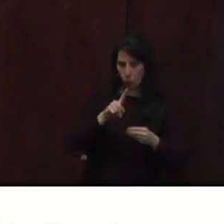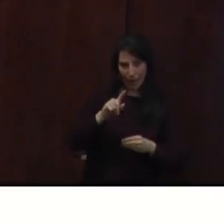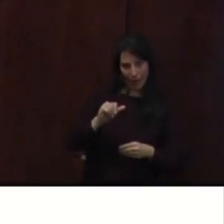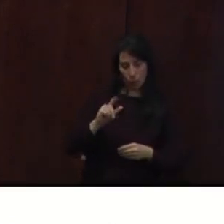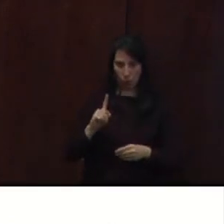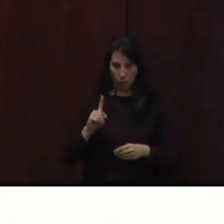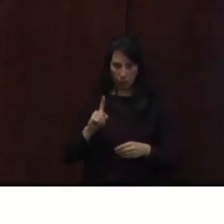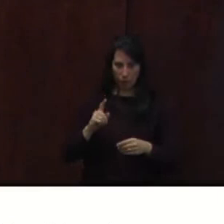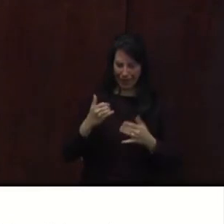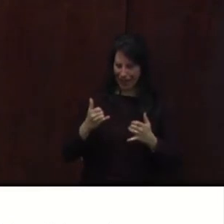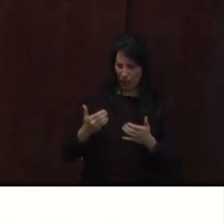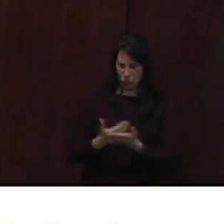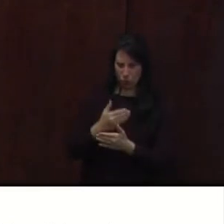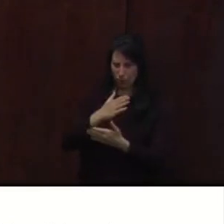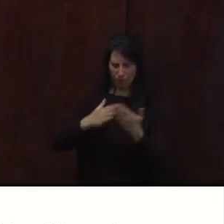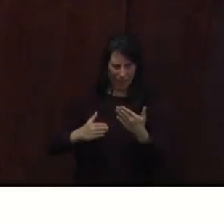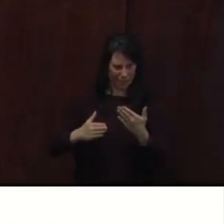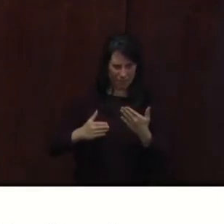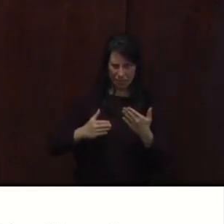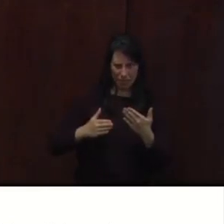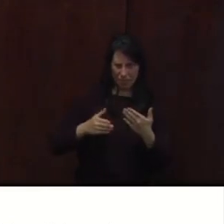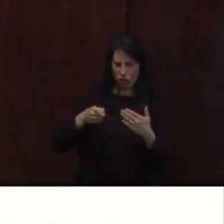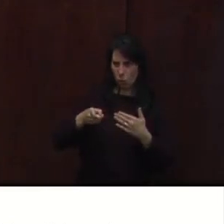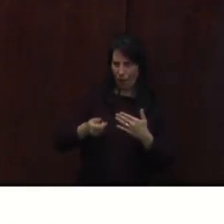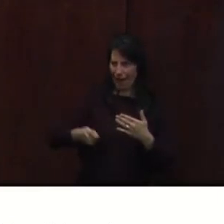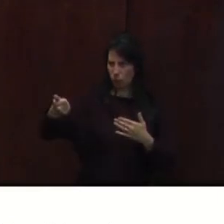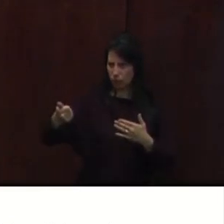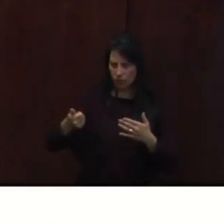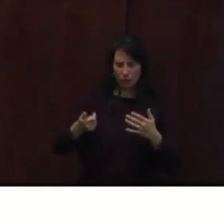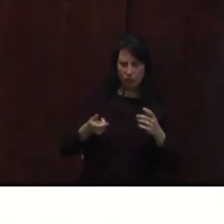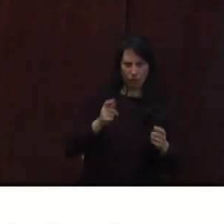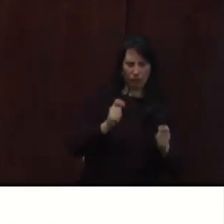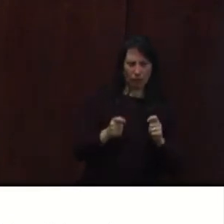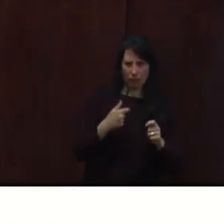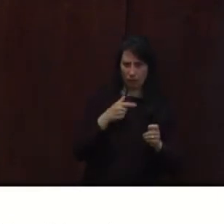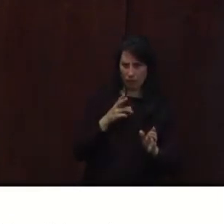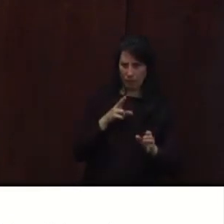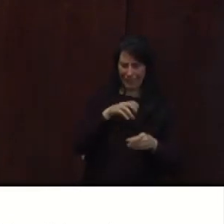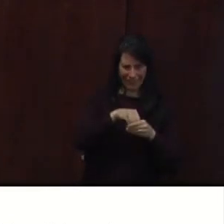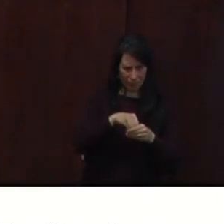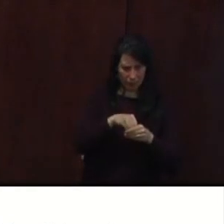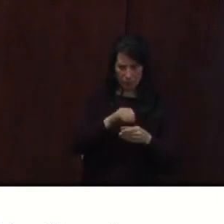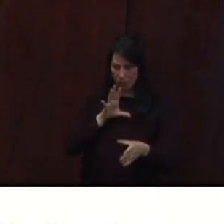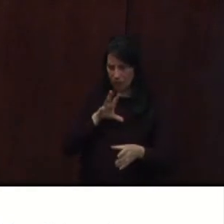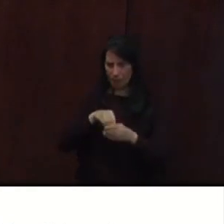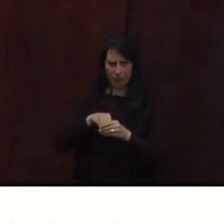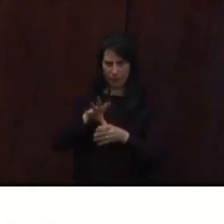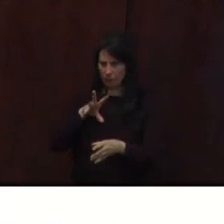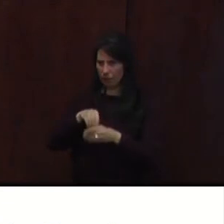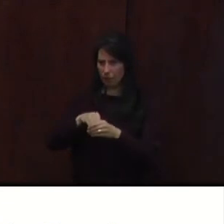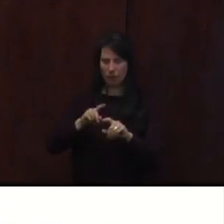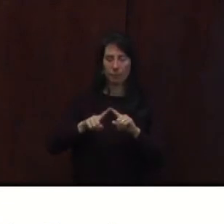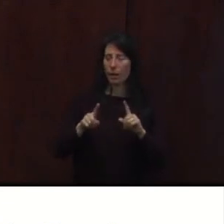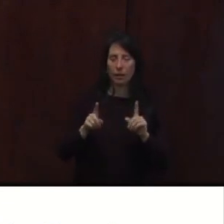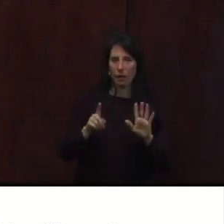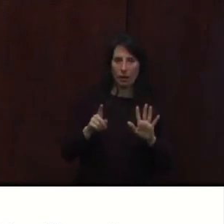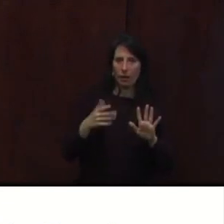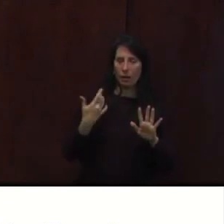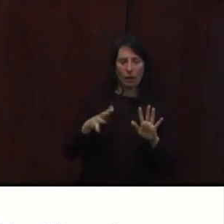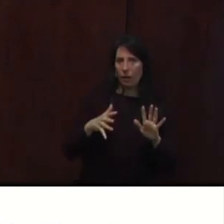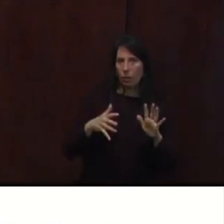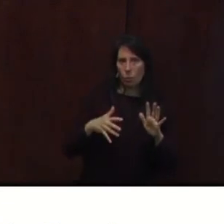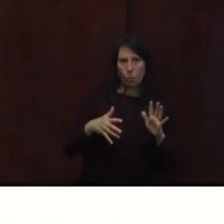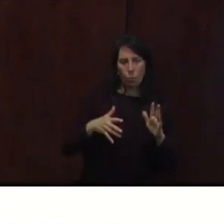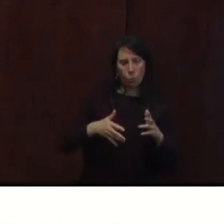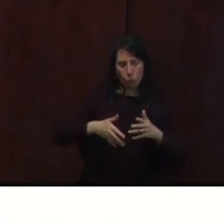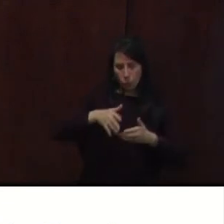we've told them they're in, they're out, they're back in, and now they're in, but we've already allocated this week's worth of vaccines. So that's a really good example.